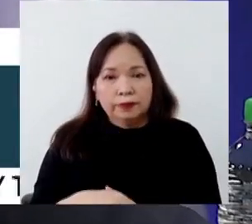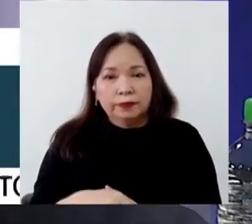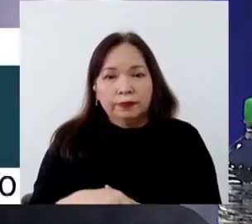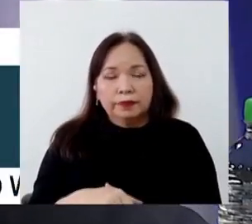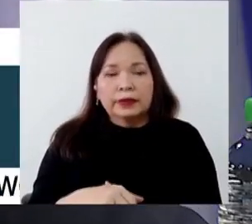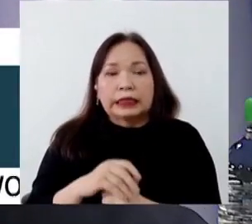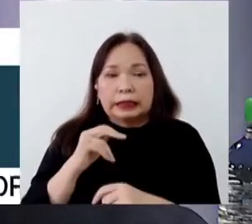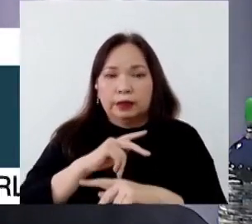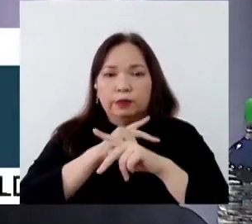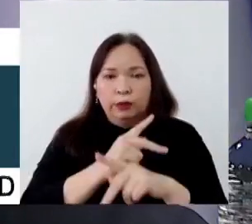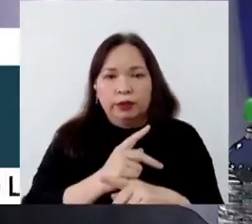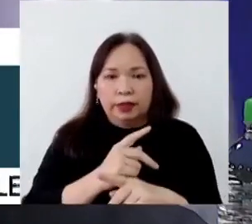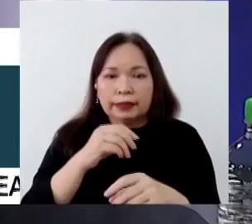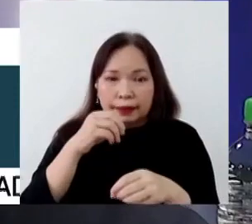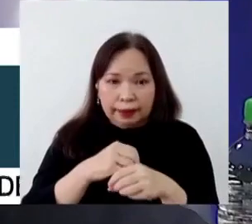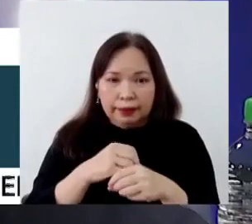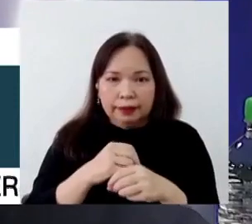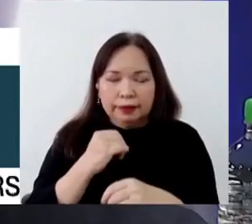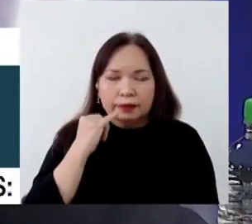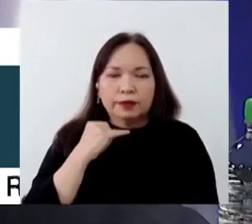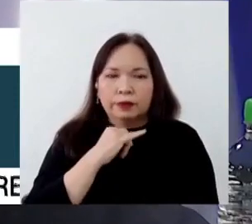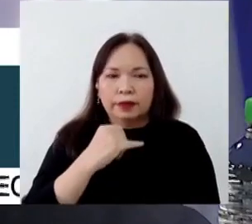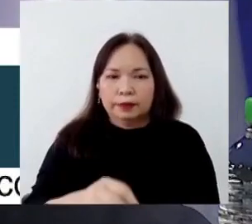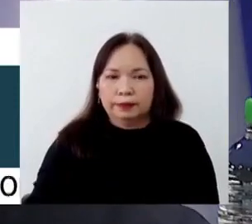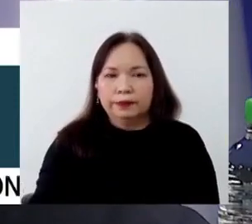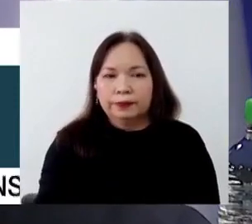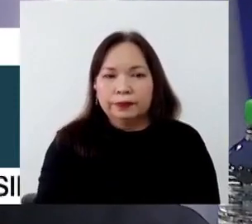protection in Israel right now.